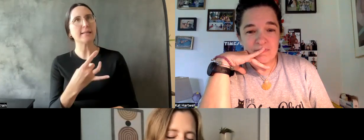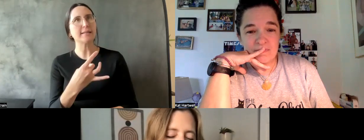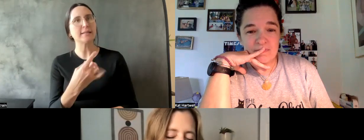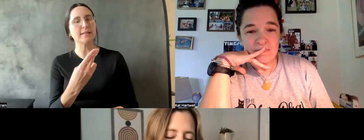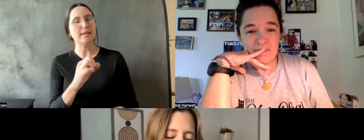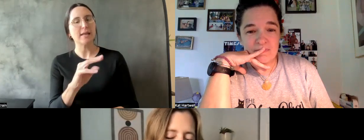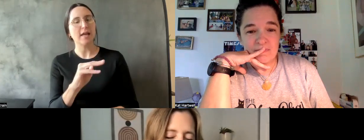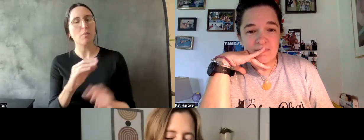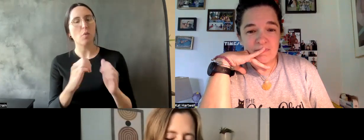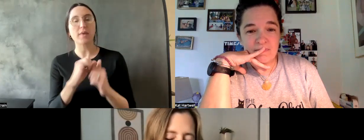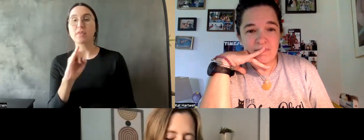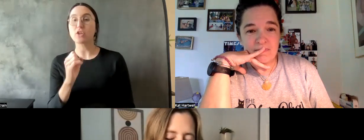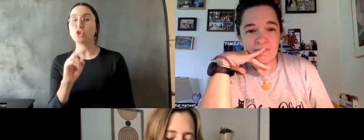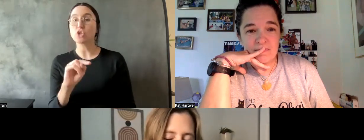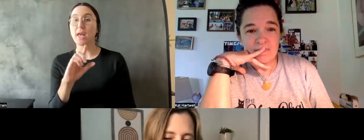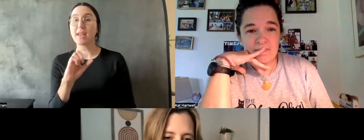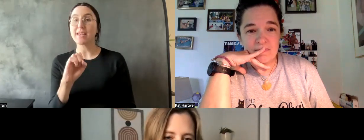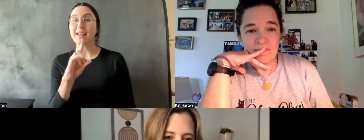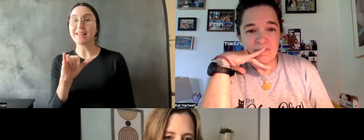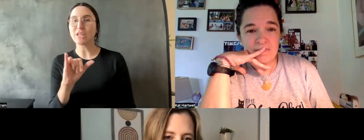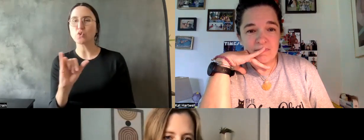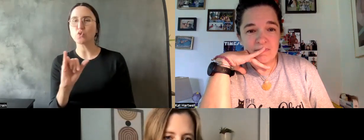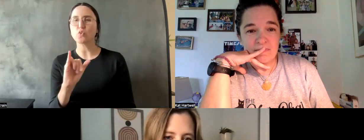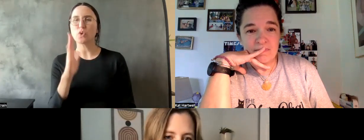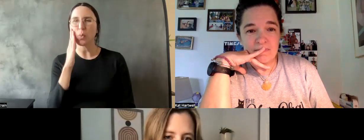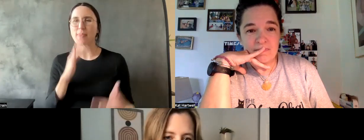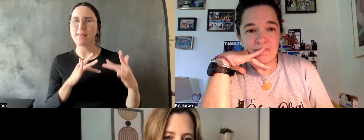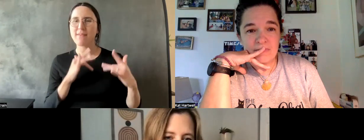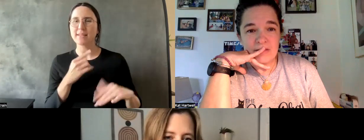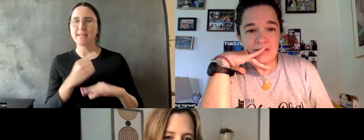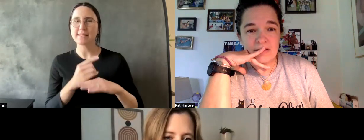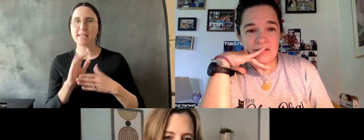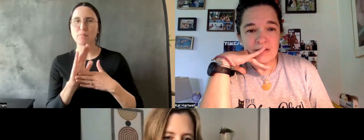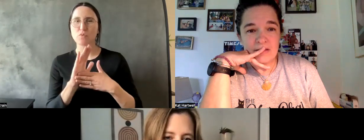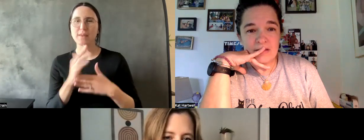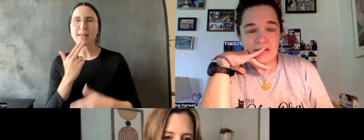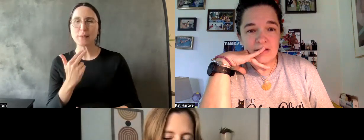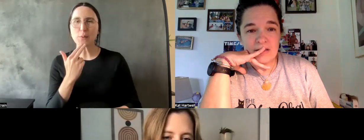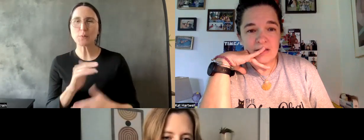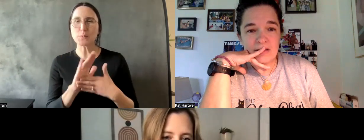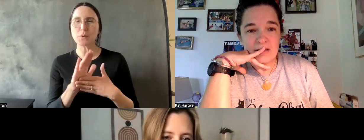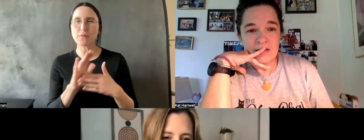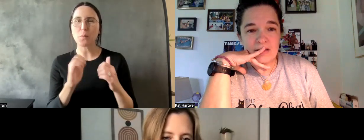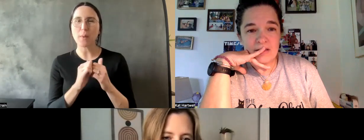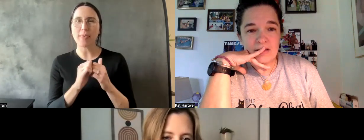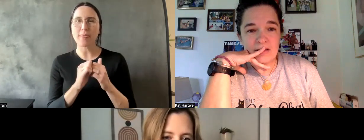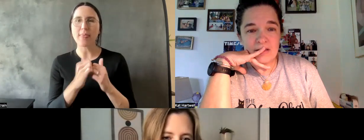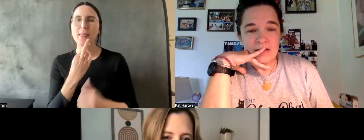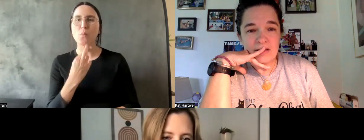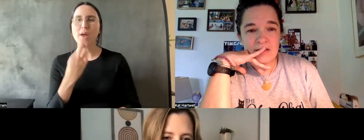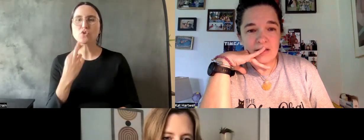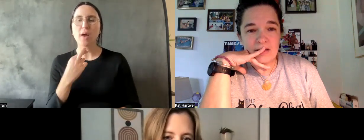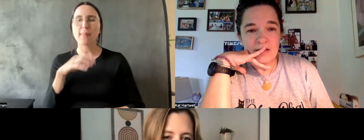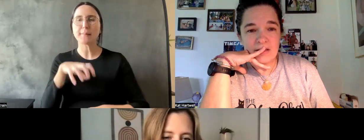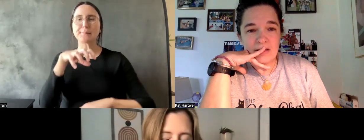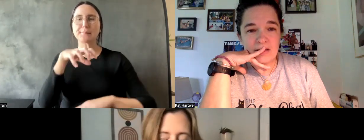with Jen Lilly in the Valentine's Day one, where they had the pop-up restaurant that they